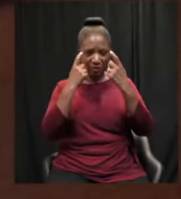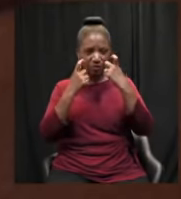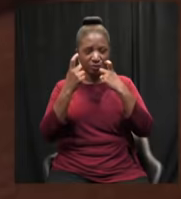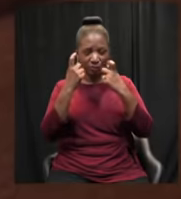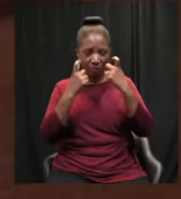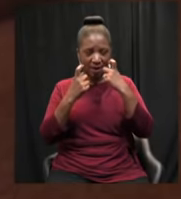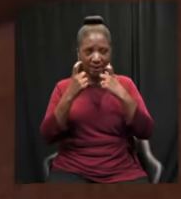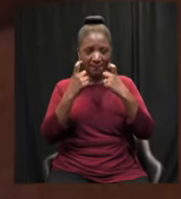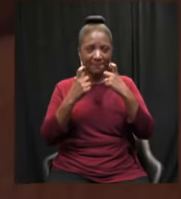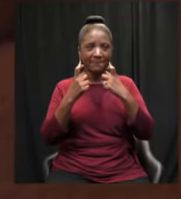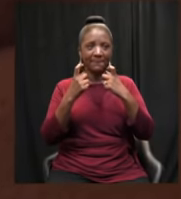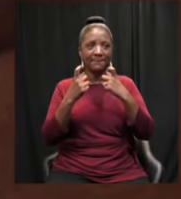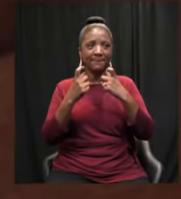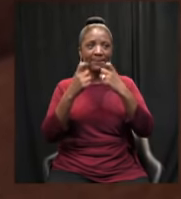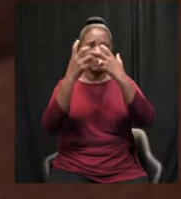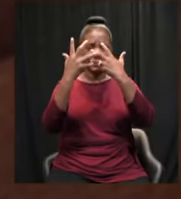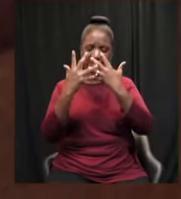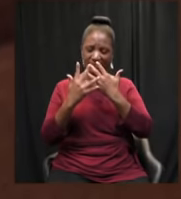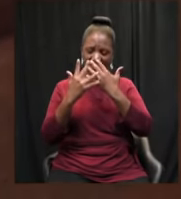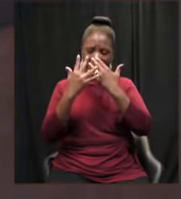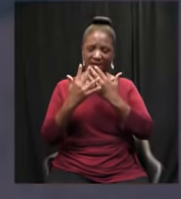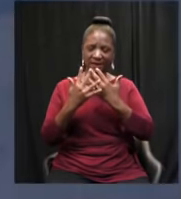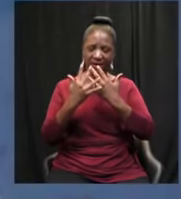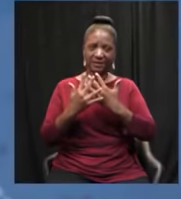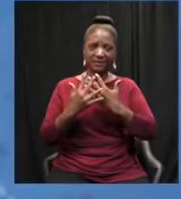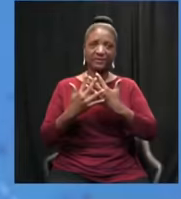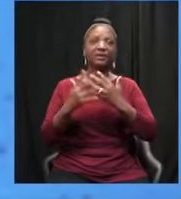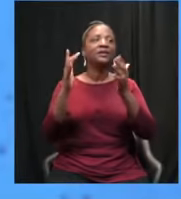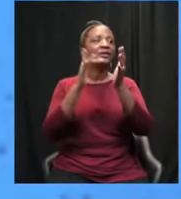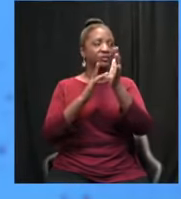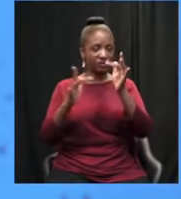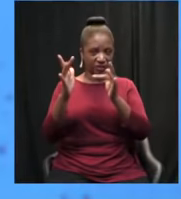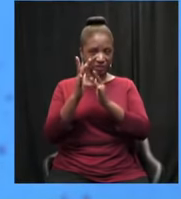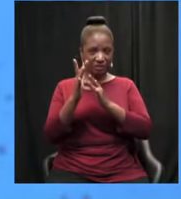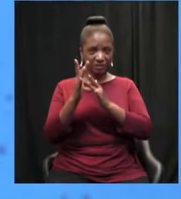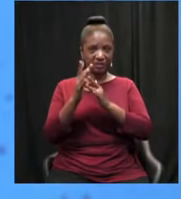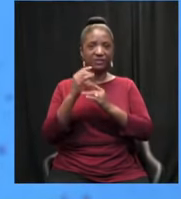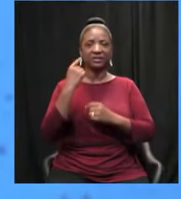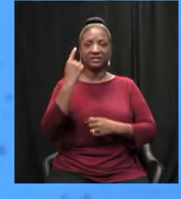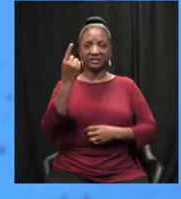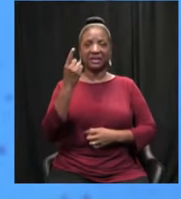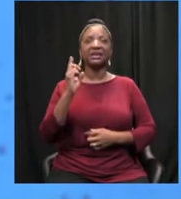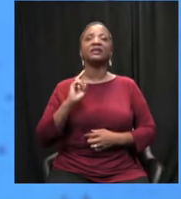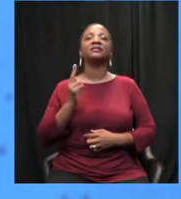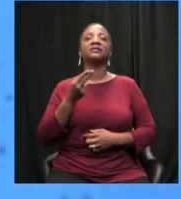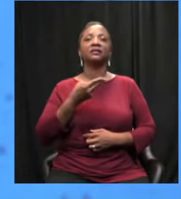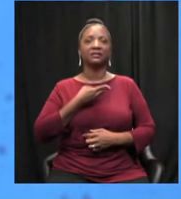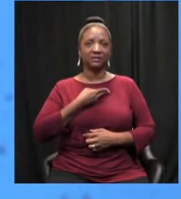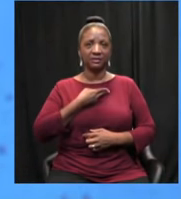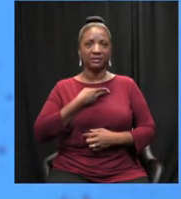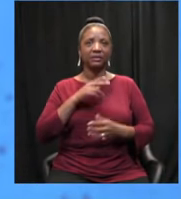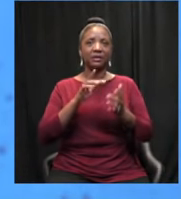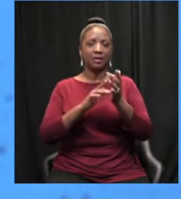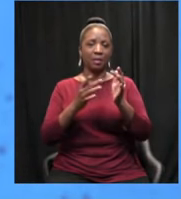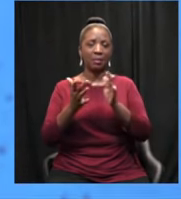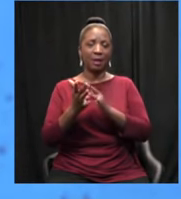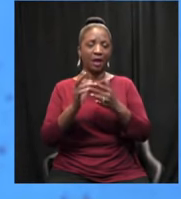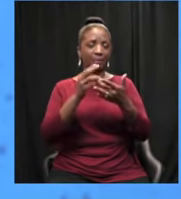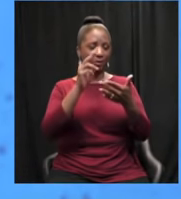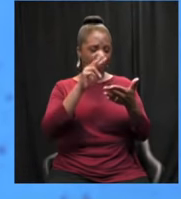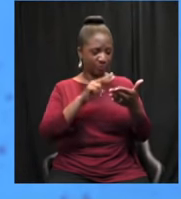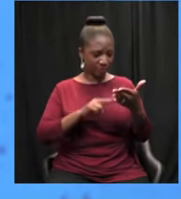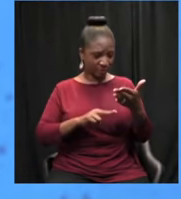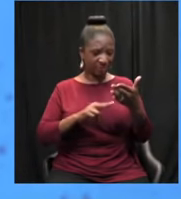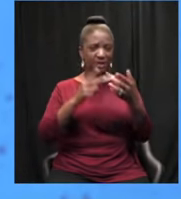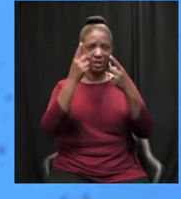disappointment may fill you, he, too, knows what that's like because the Bible says he wept over Jerusalem because Jerusalem had